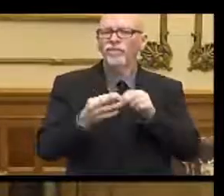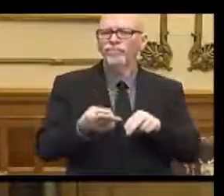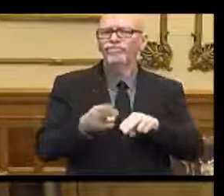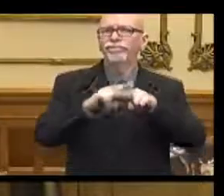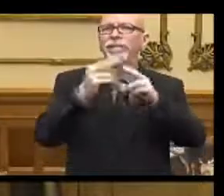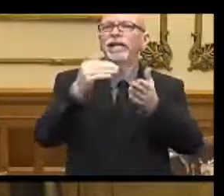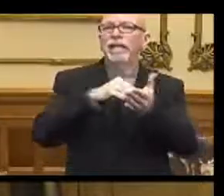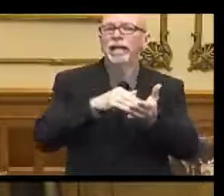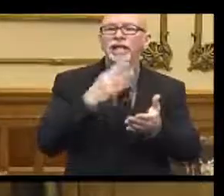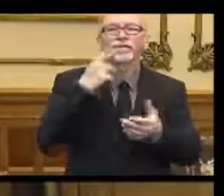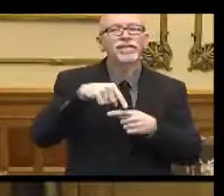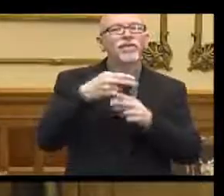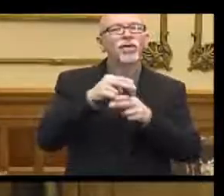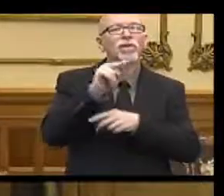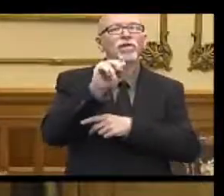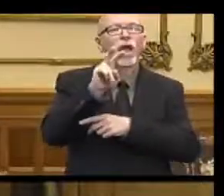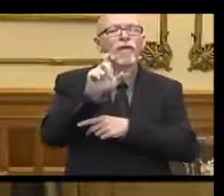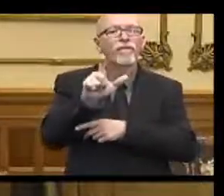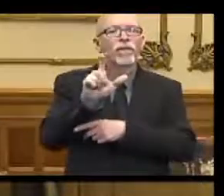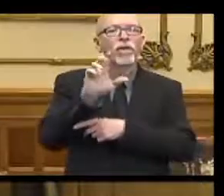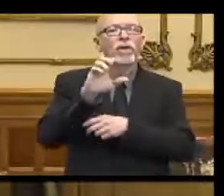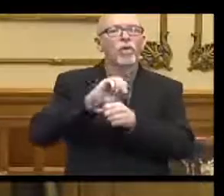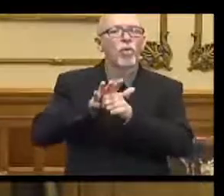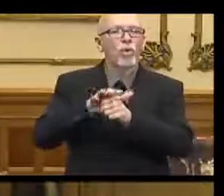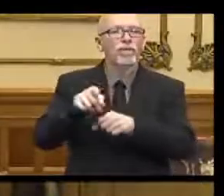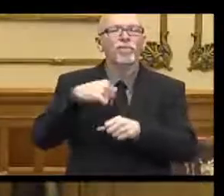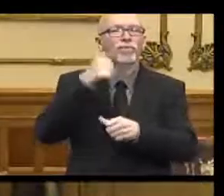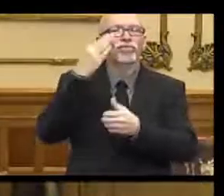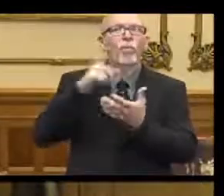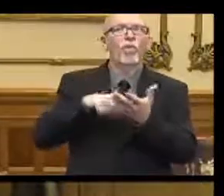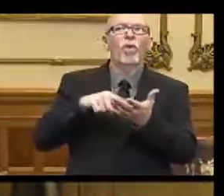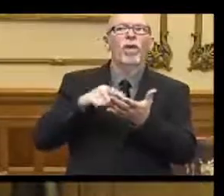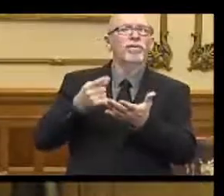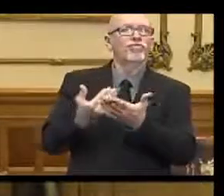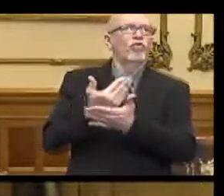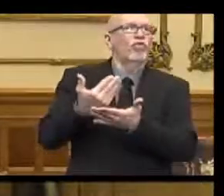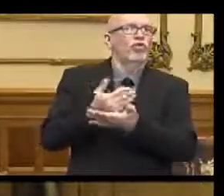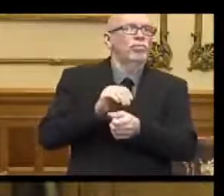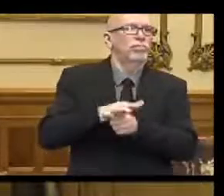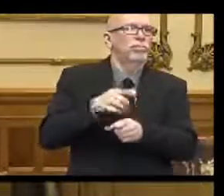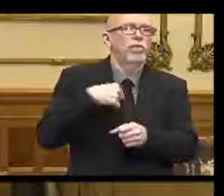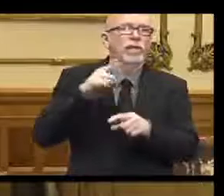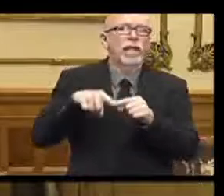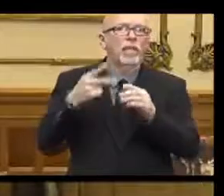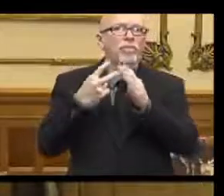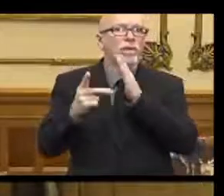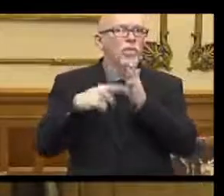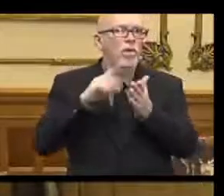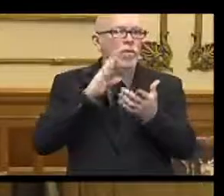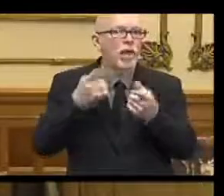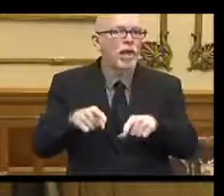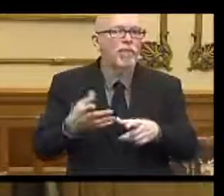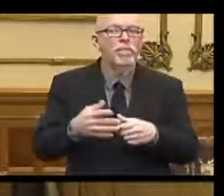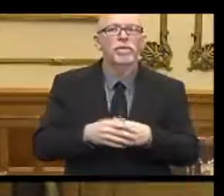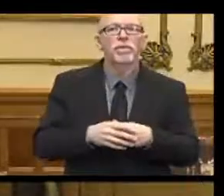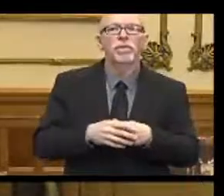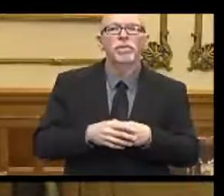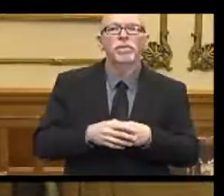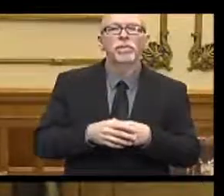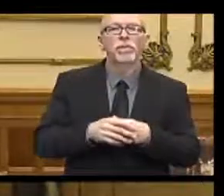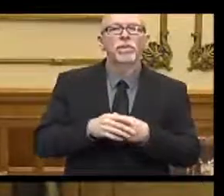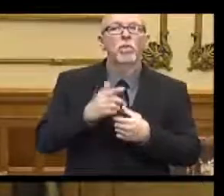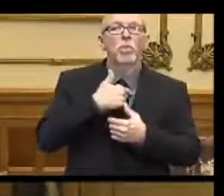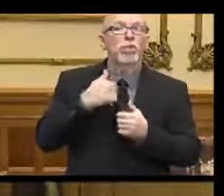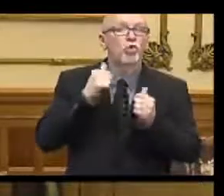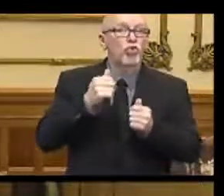this is the novel coronavirus. We don't know exactly what it's going to do. We can't predict it. Certainly, there's a thought process that we